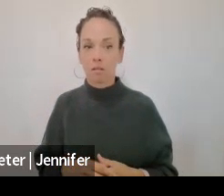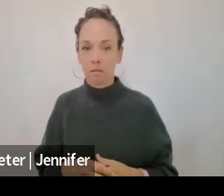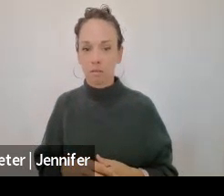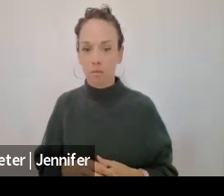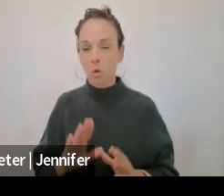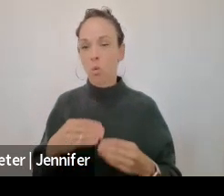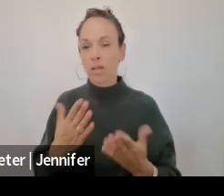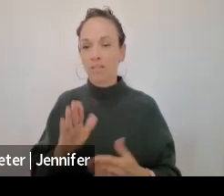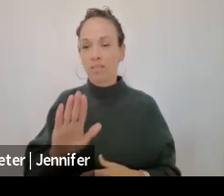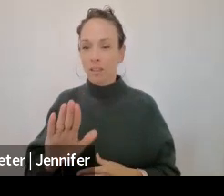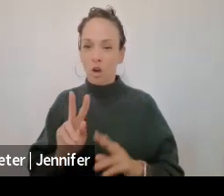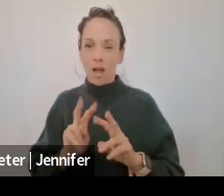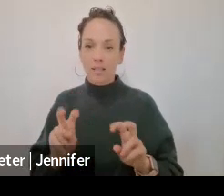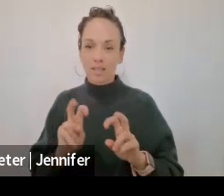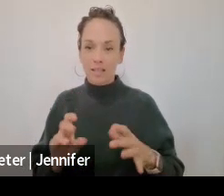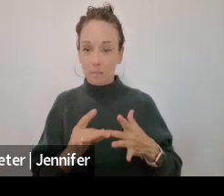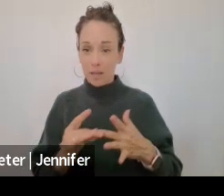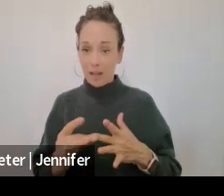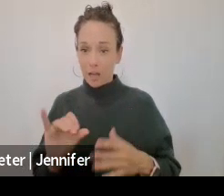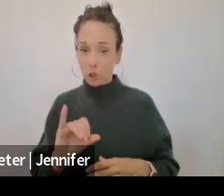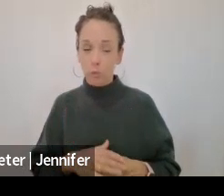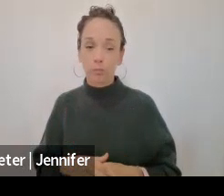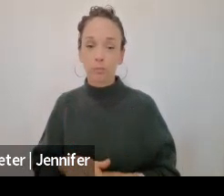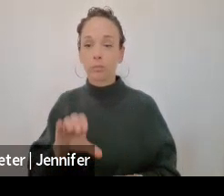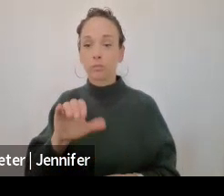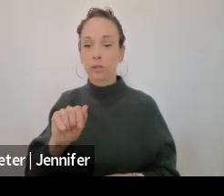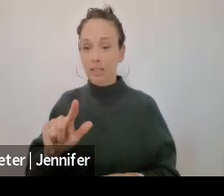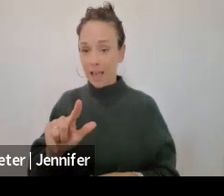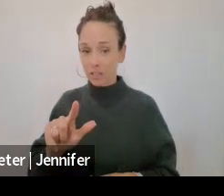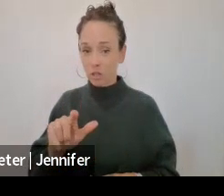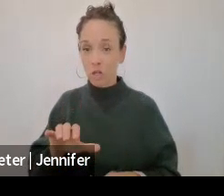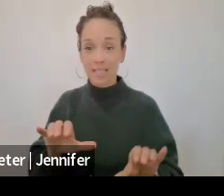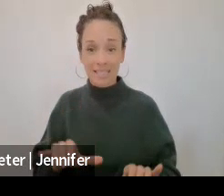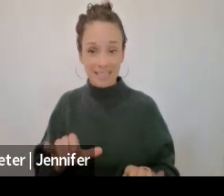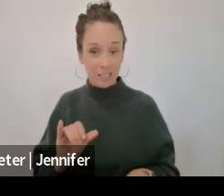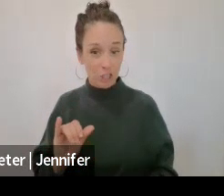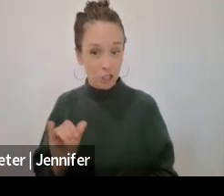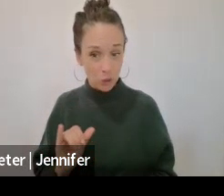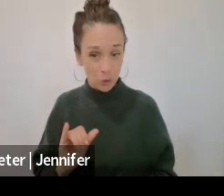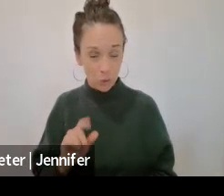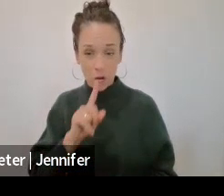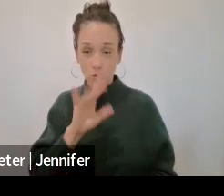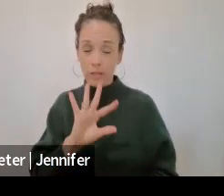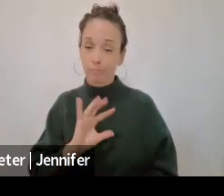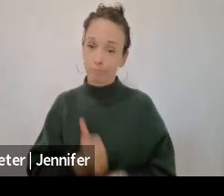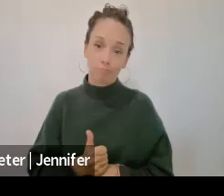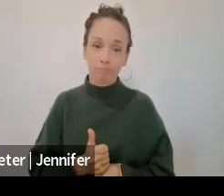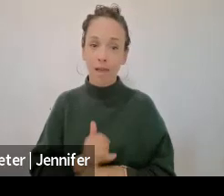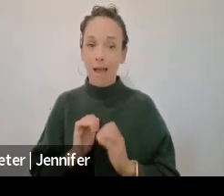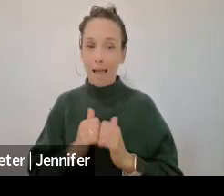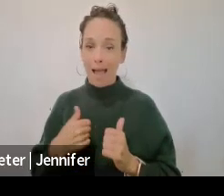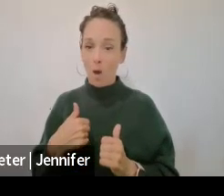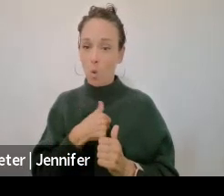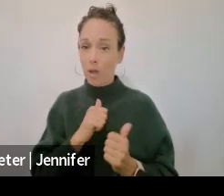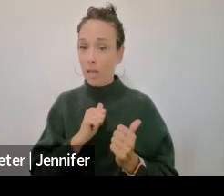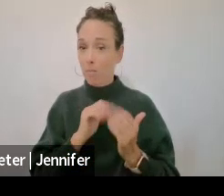guide. What CASEL also has done is it kind of has codified how we approach